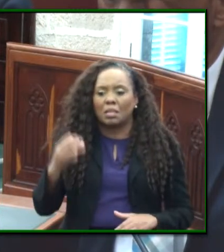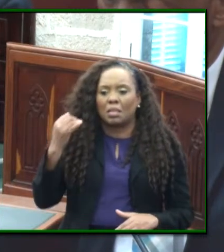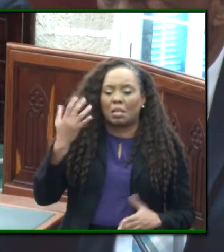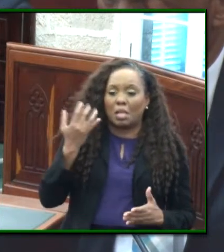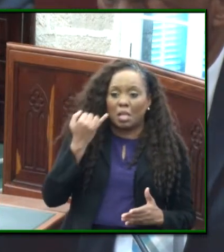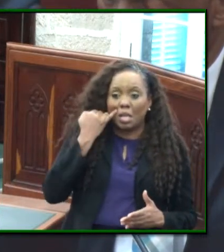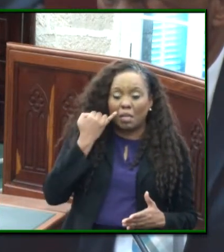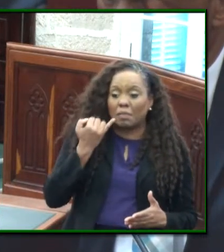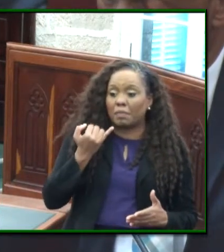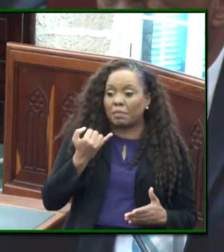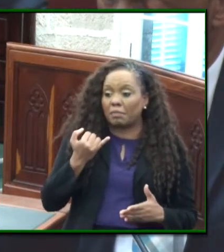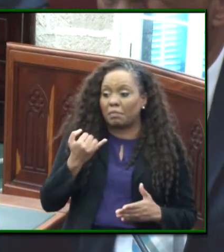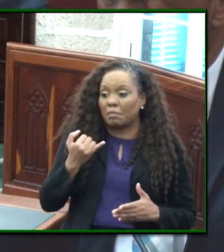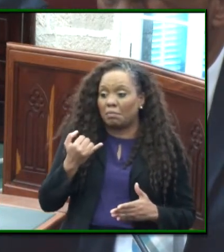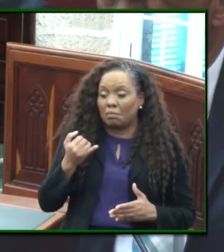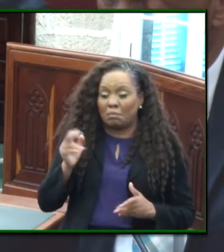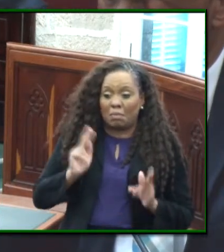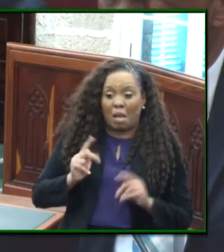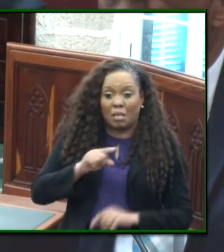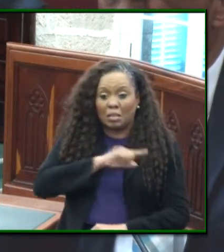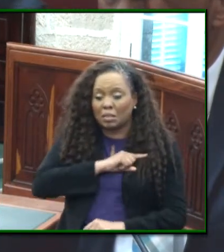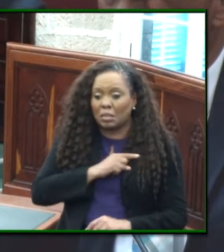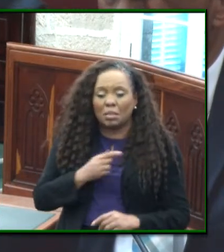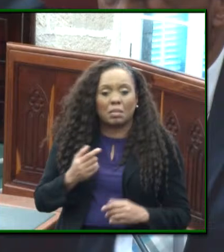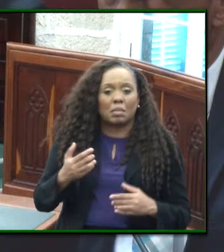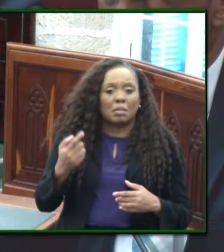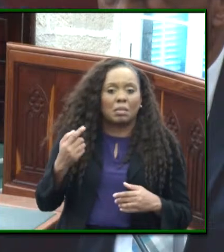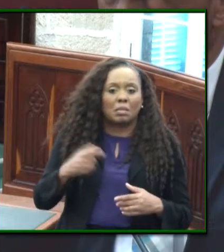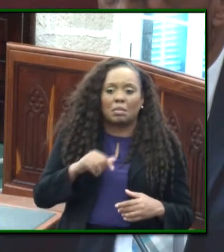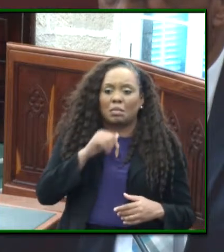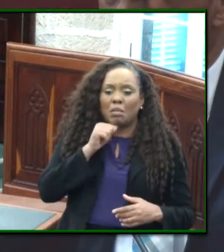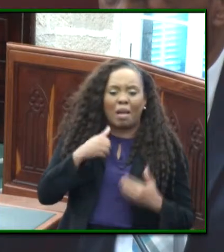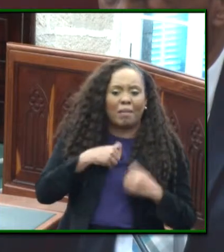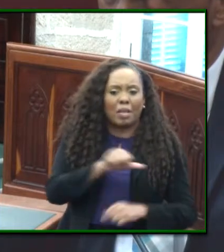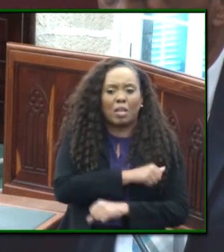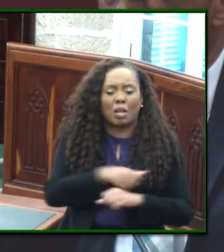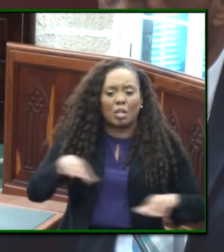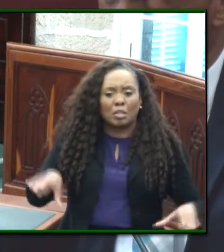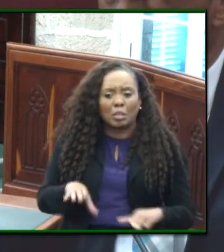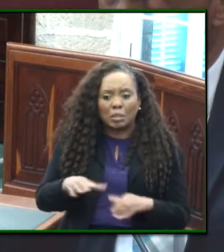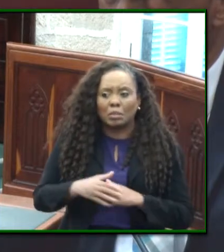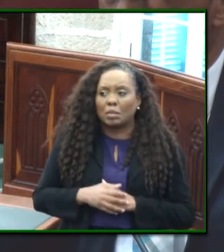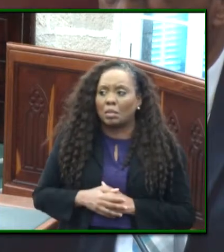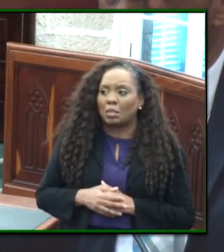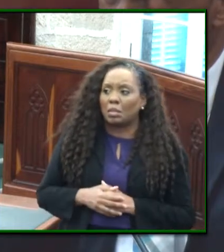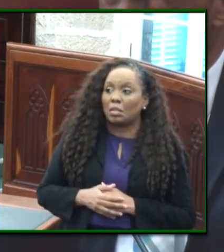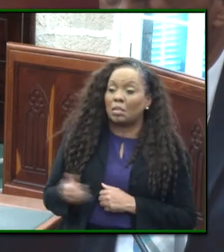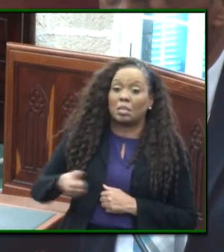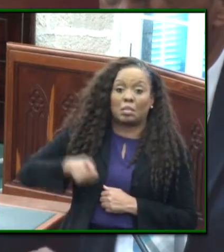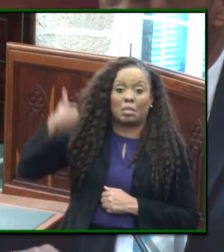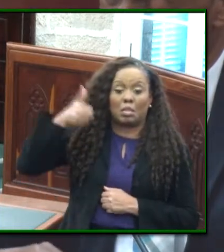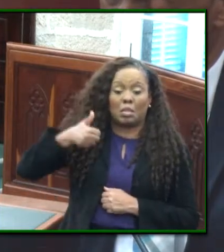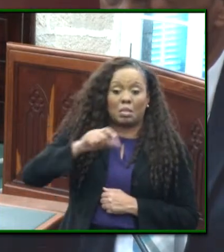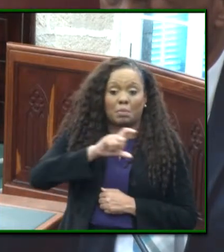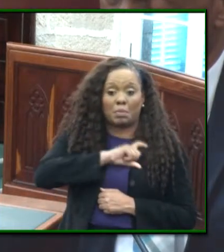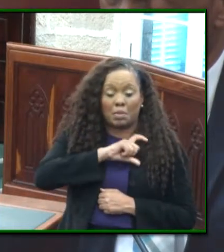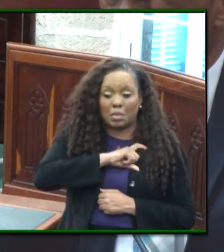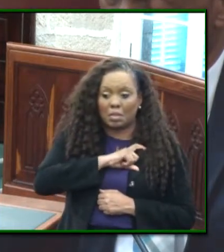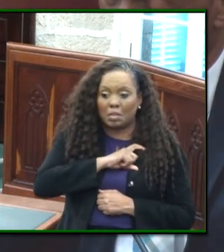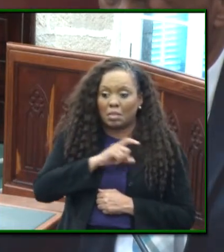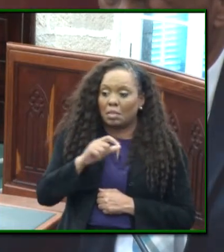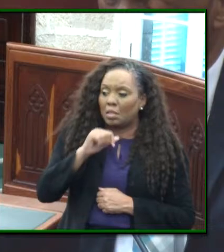It has the power to recommend certain things to the Commissioner of Police, but the Commissioner of Police is not duty bound to follow